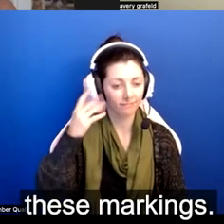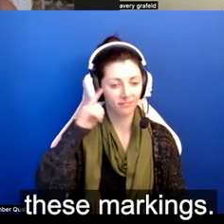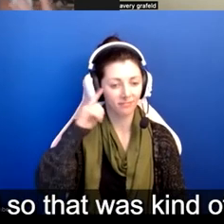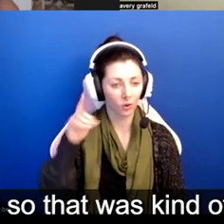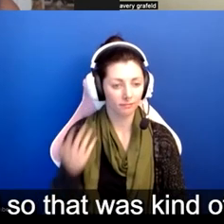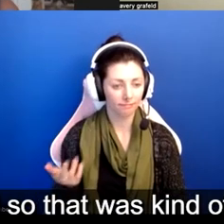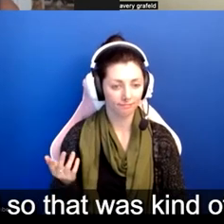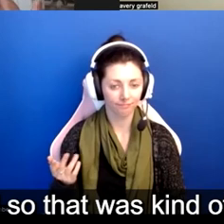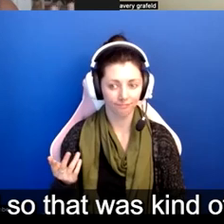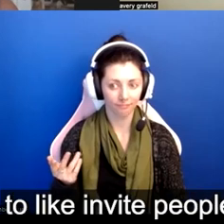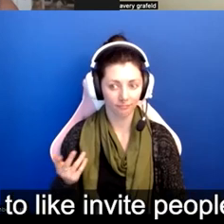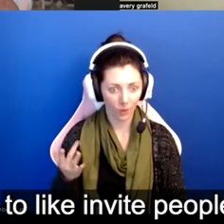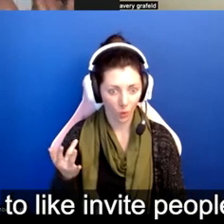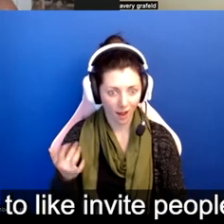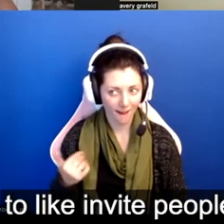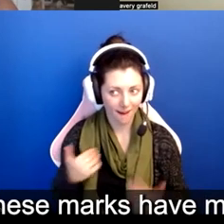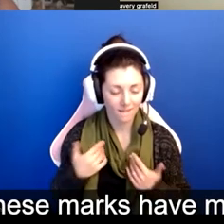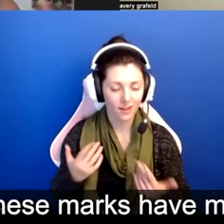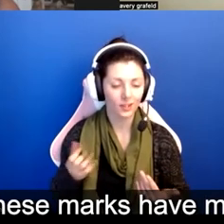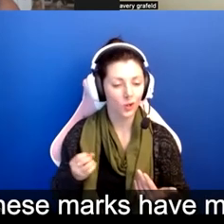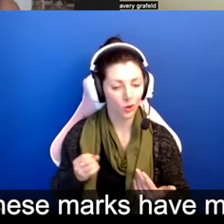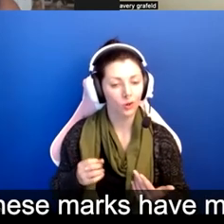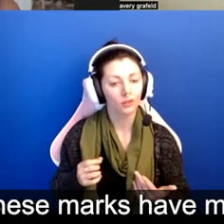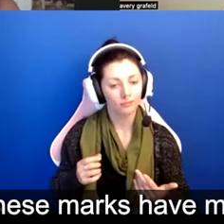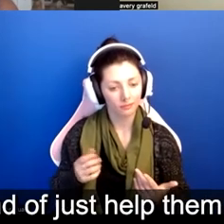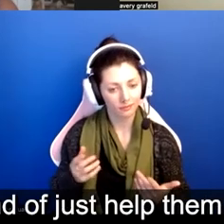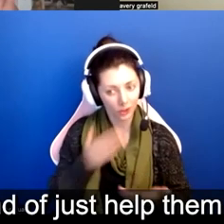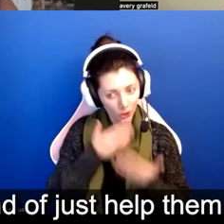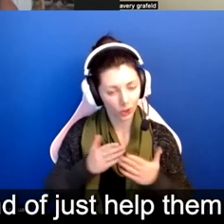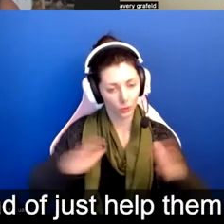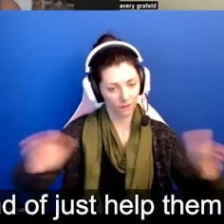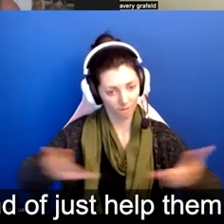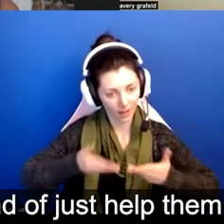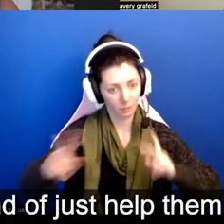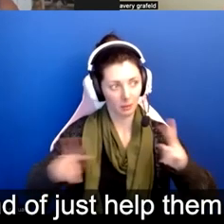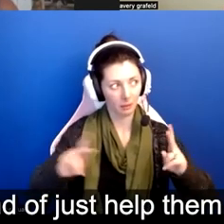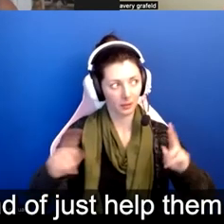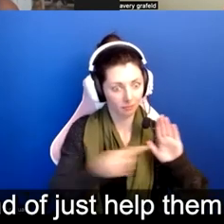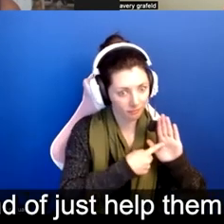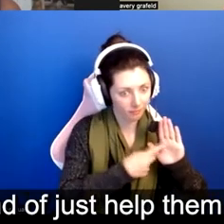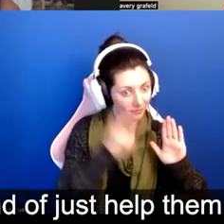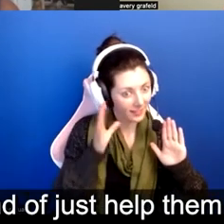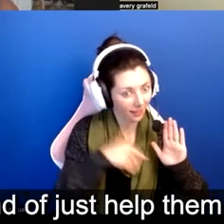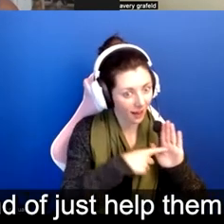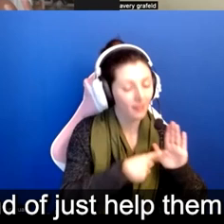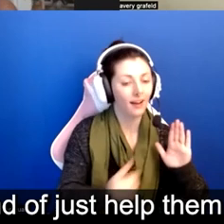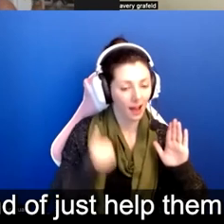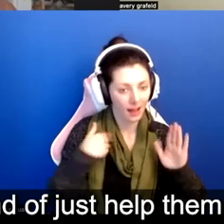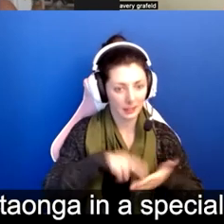these markings. And so that was kind of cool to like invite people that these marks have meaning, and to kind of just help them look at